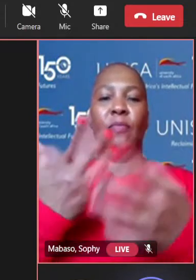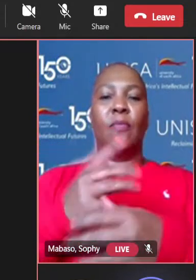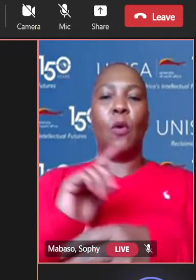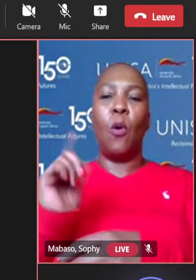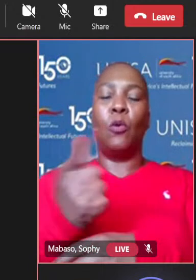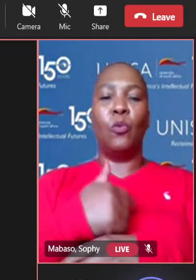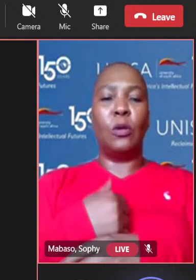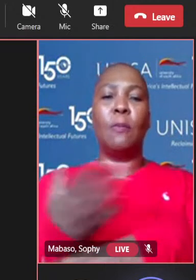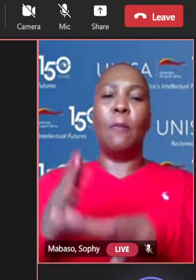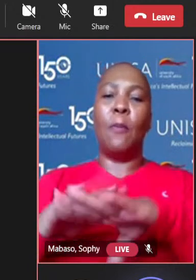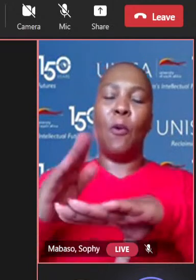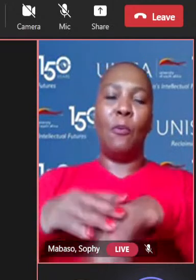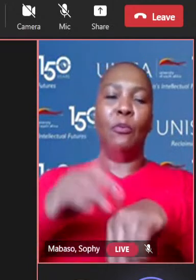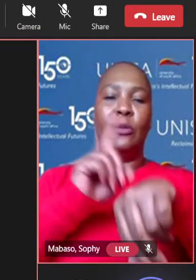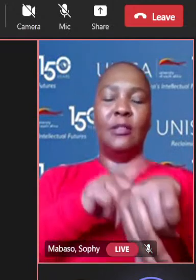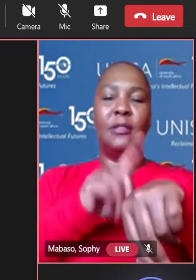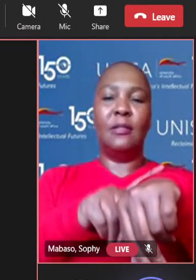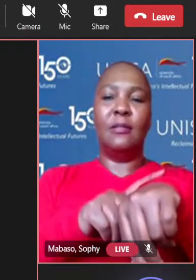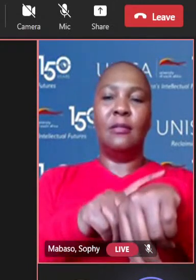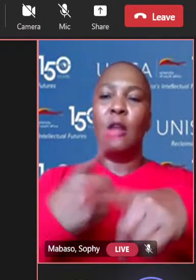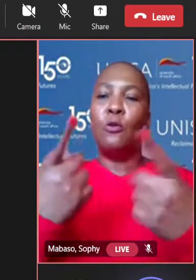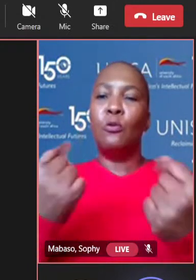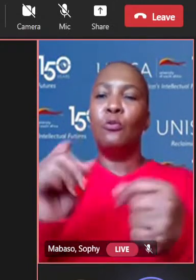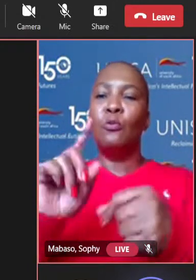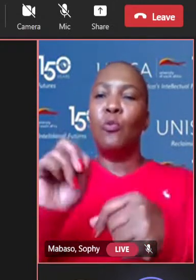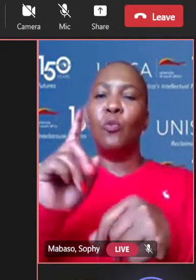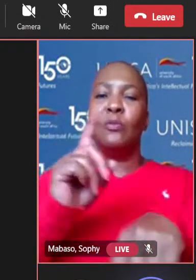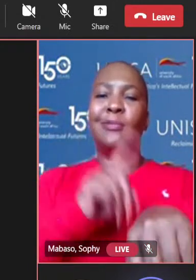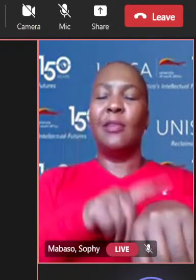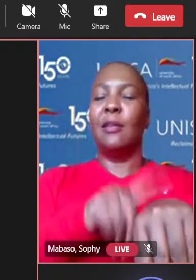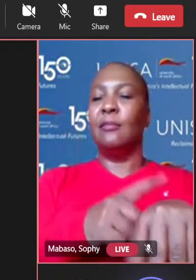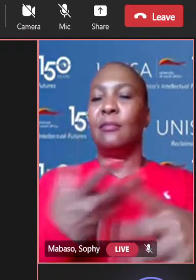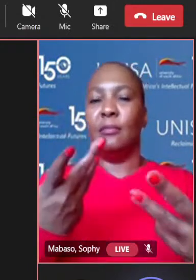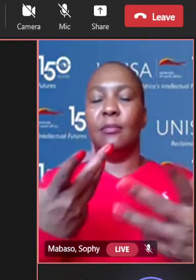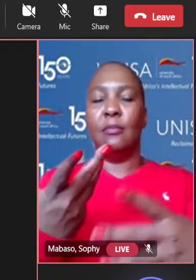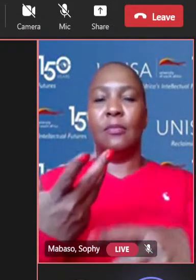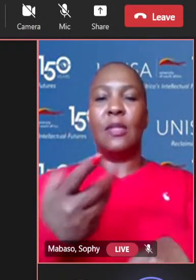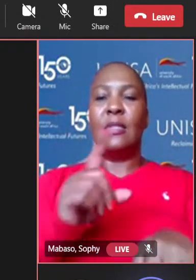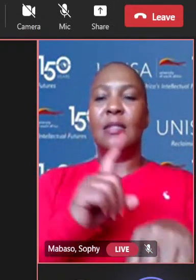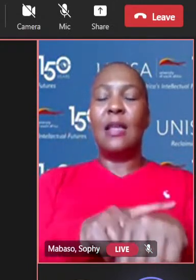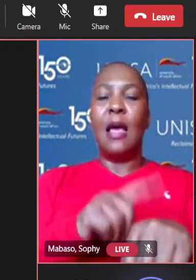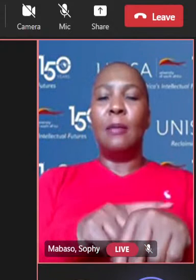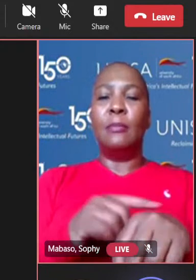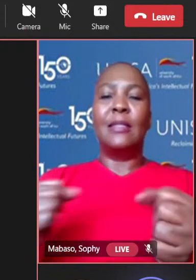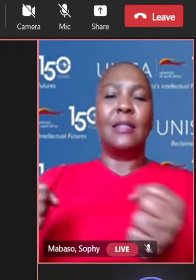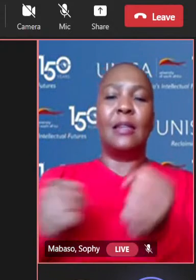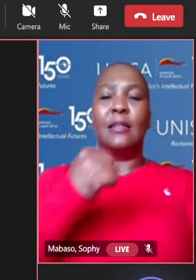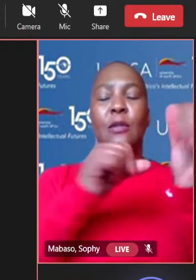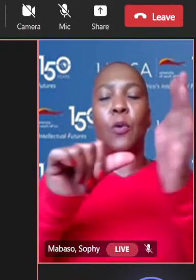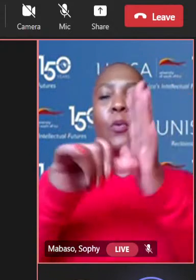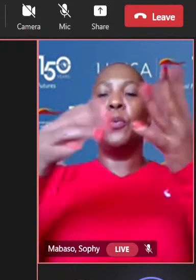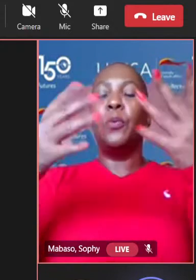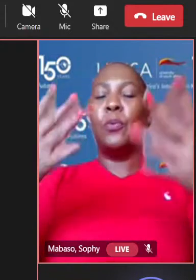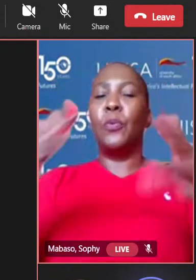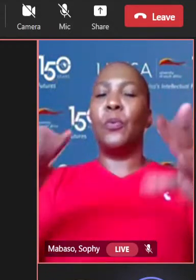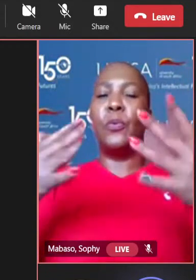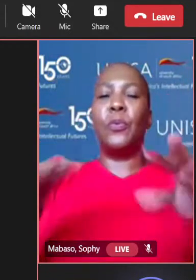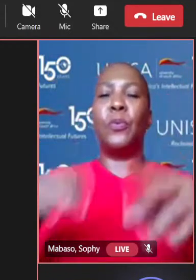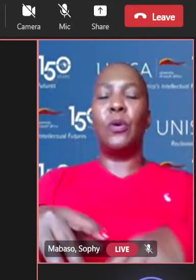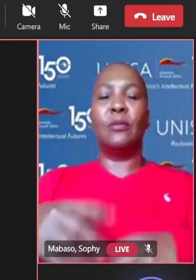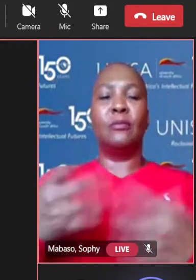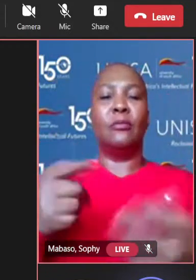time, but what do you do with the time you have? So time management strategies are very important. That is something that